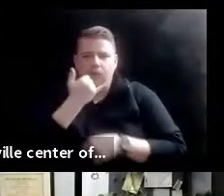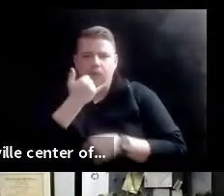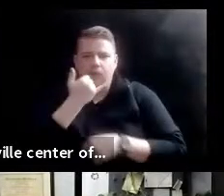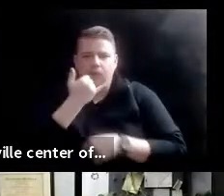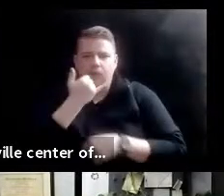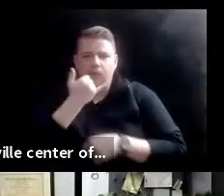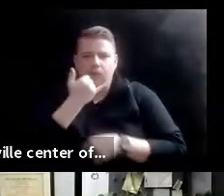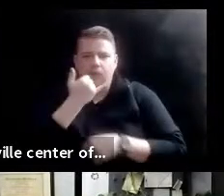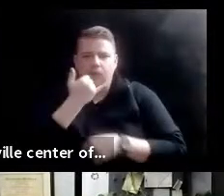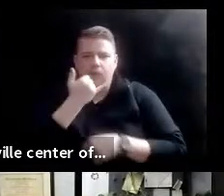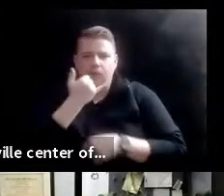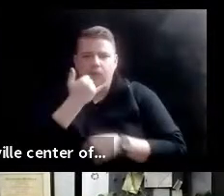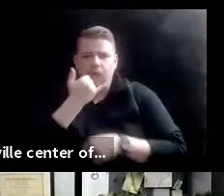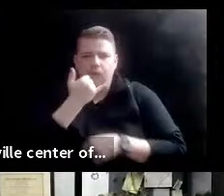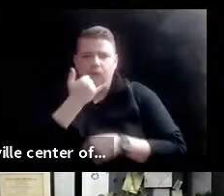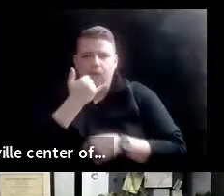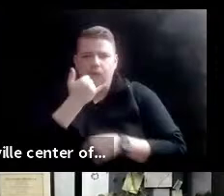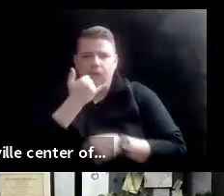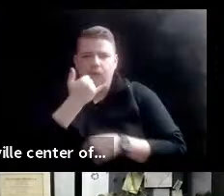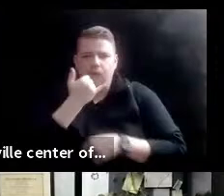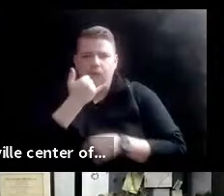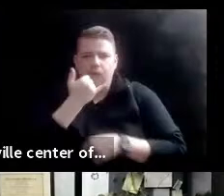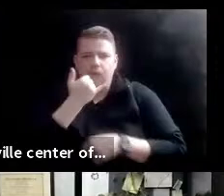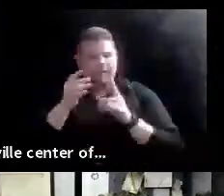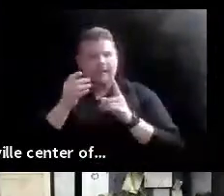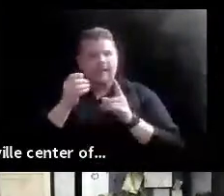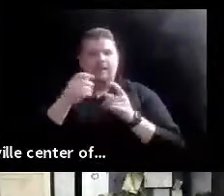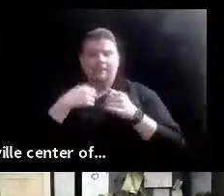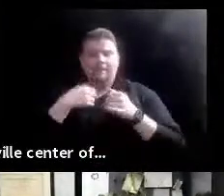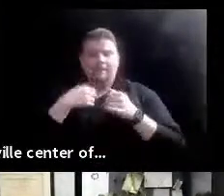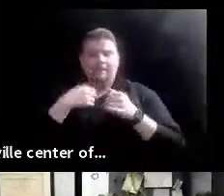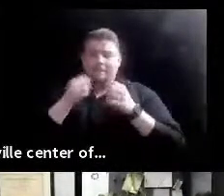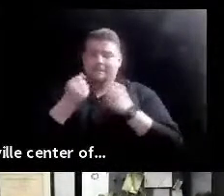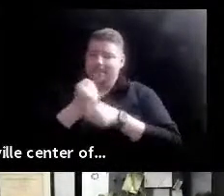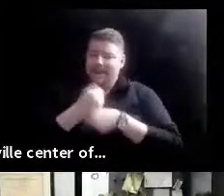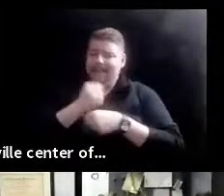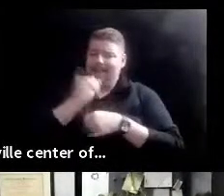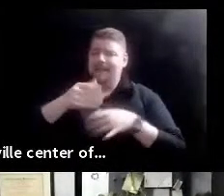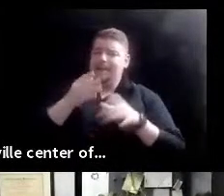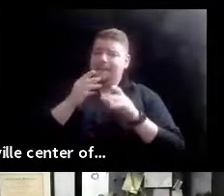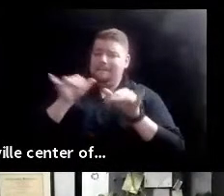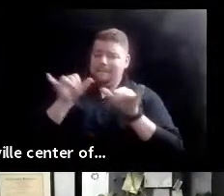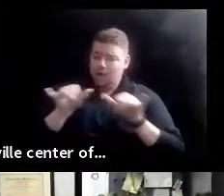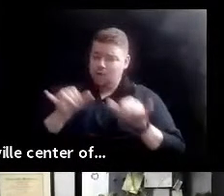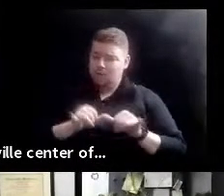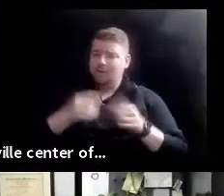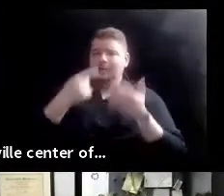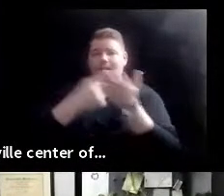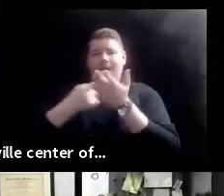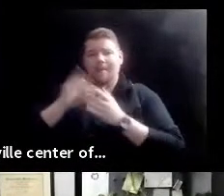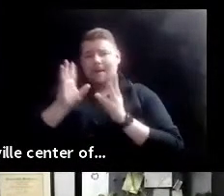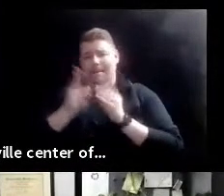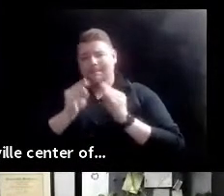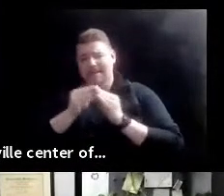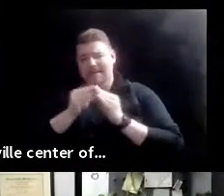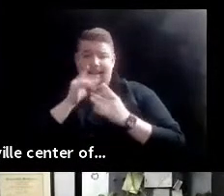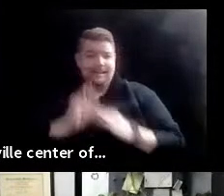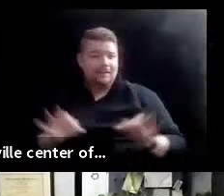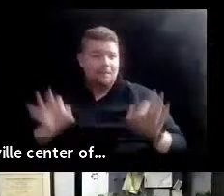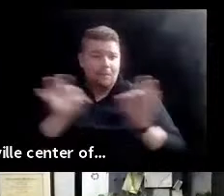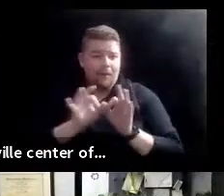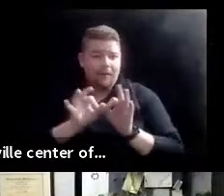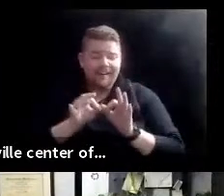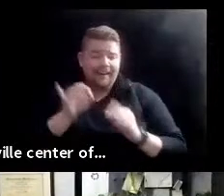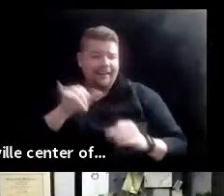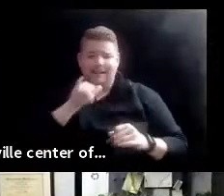meaningful. A minuscule amount of anything and make it measurable, and then talk about it in meetings and stuff like it is important. See,